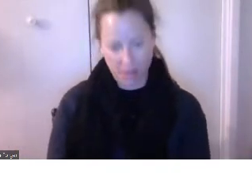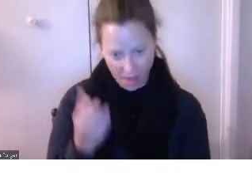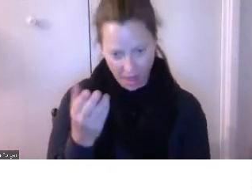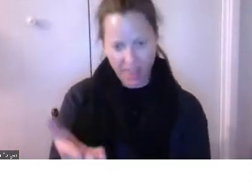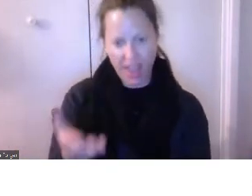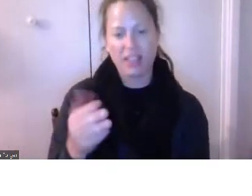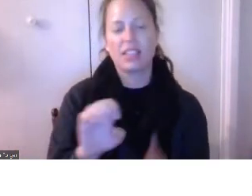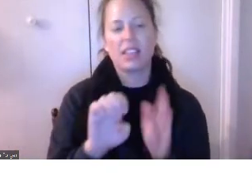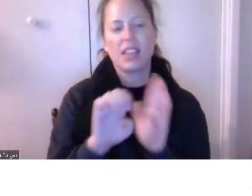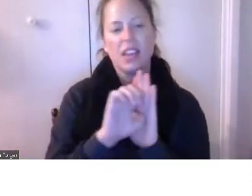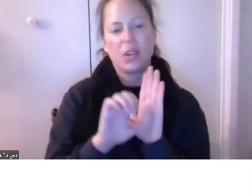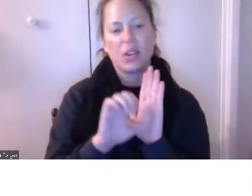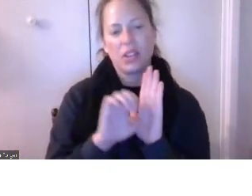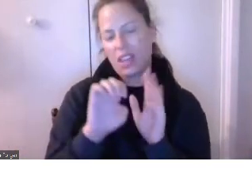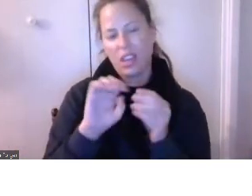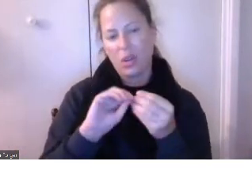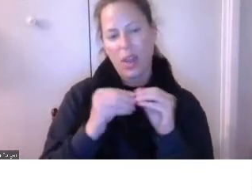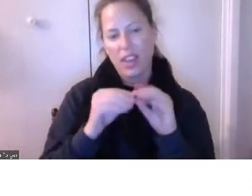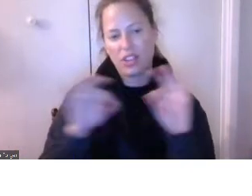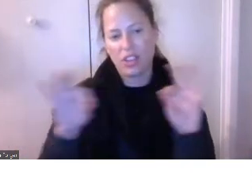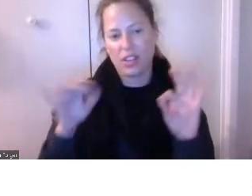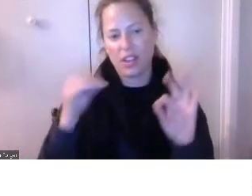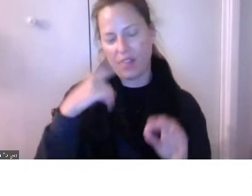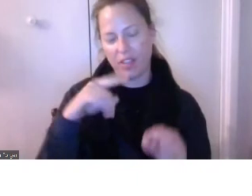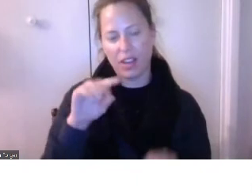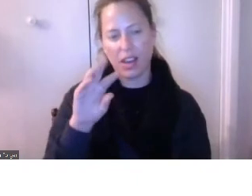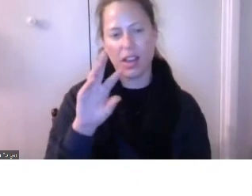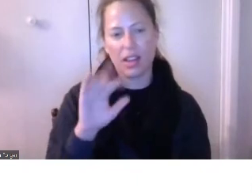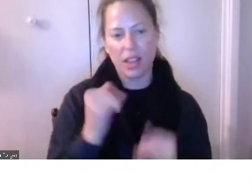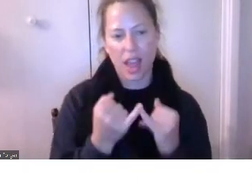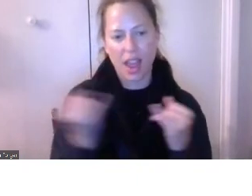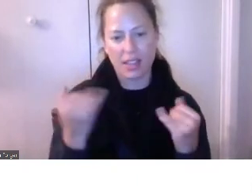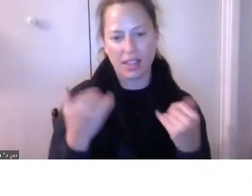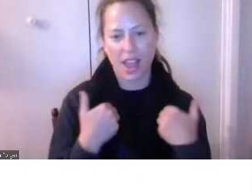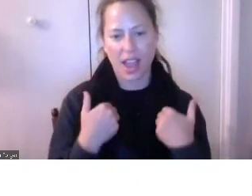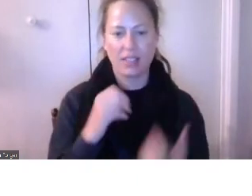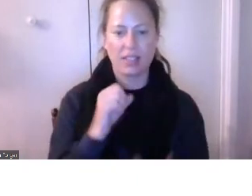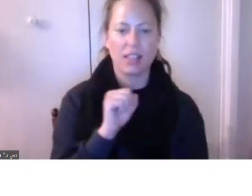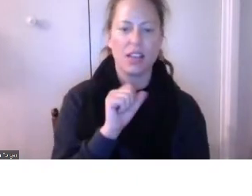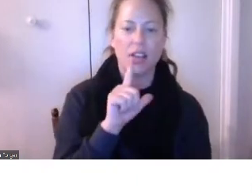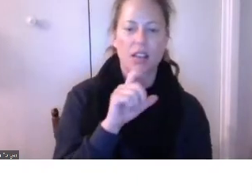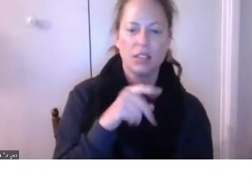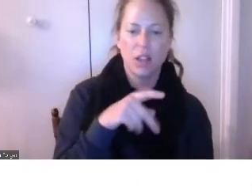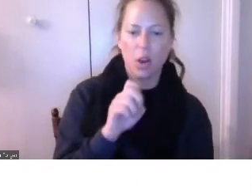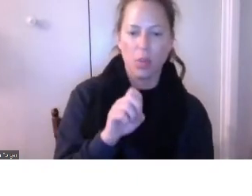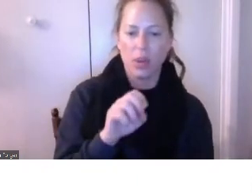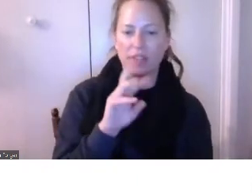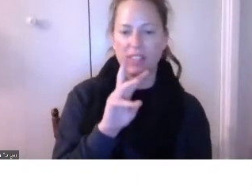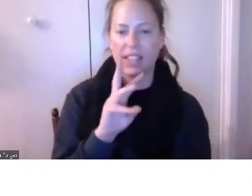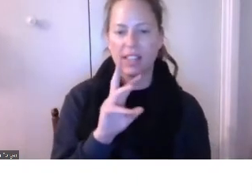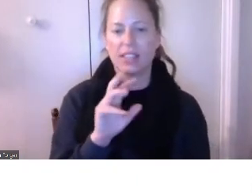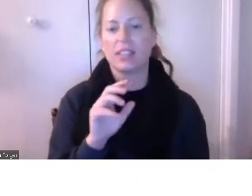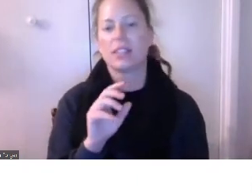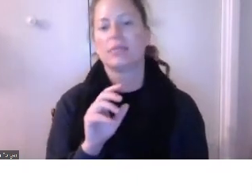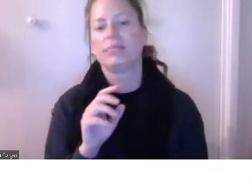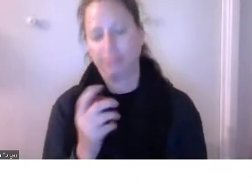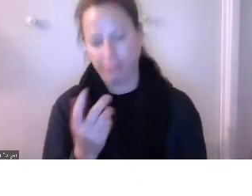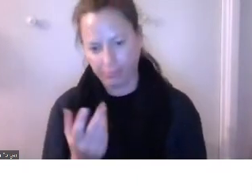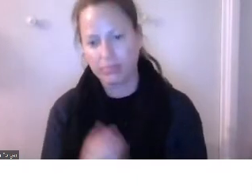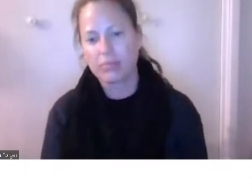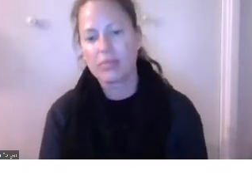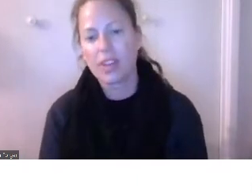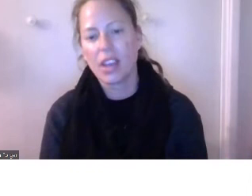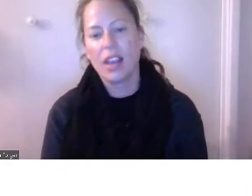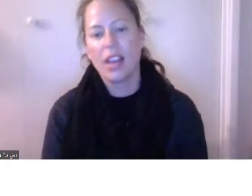the line that has that slope of 6 and it has a point of 2, 7 on it. There you go.